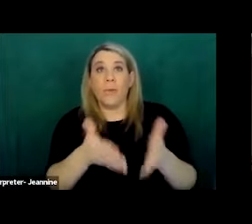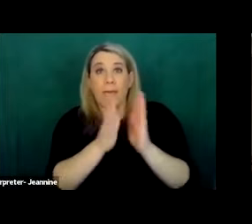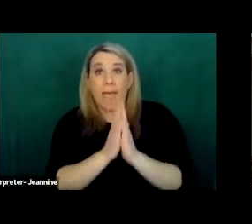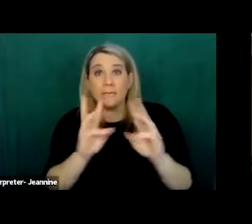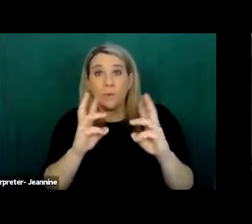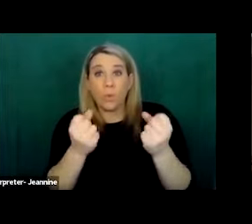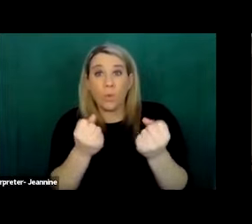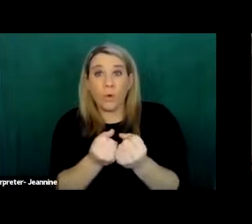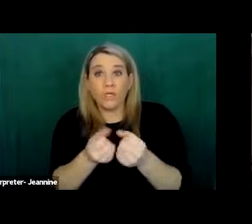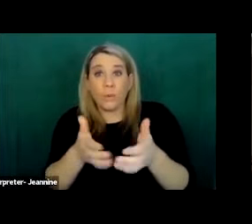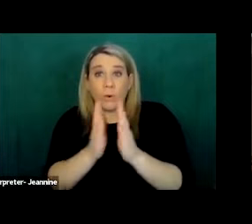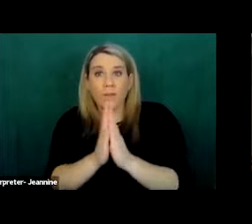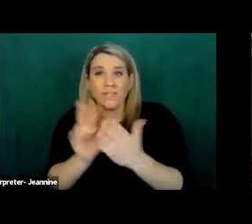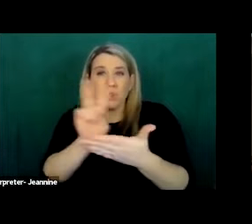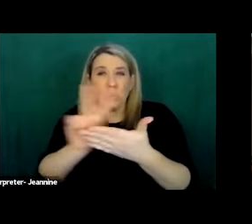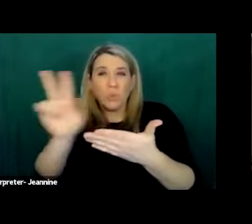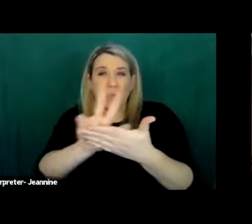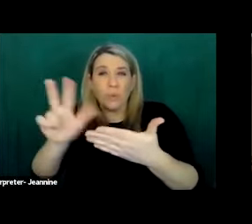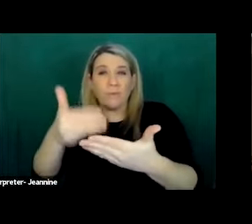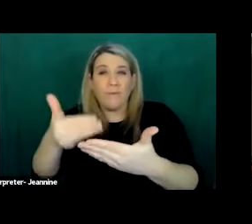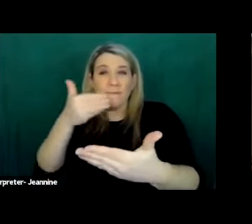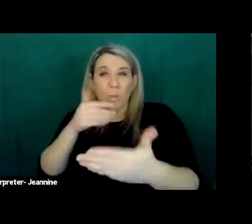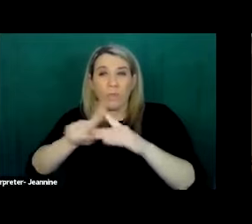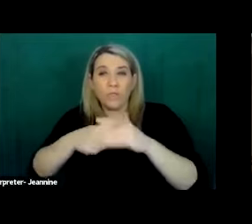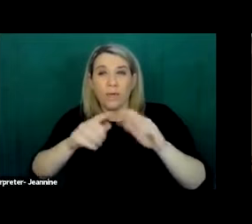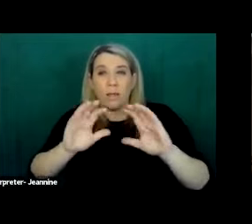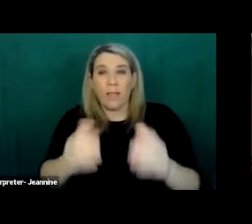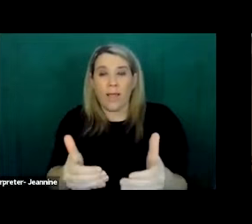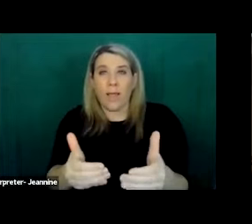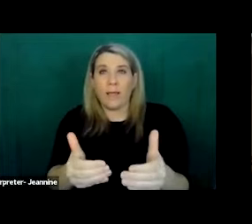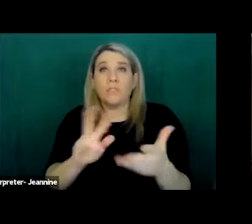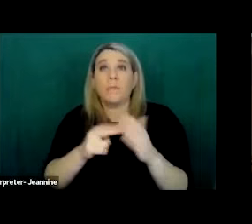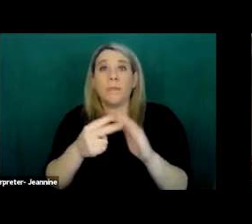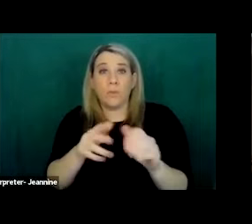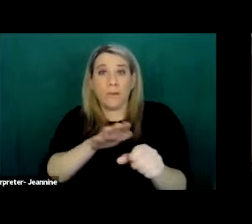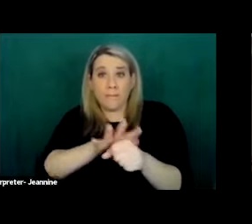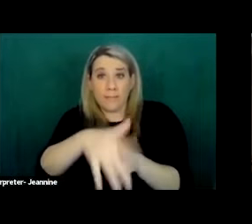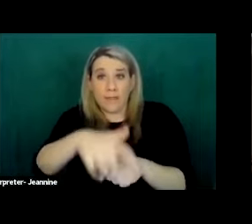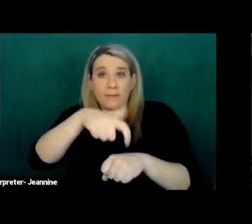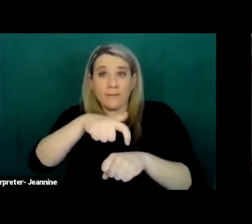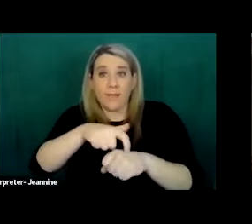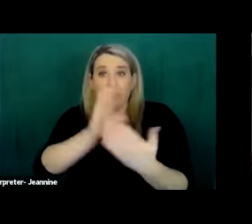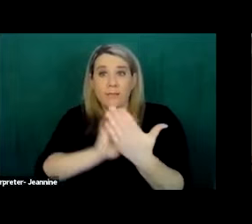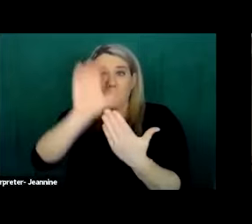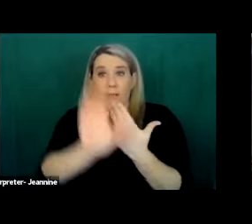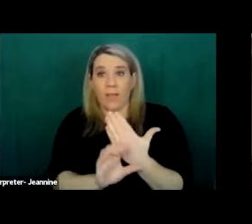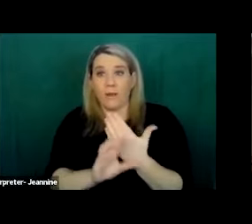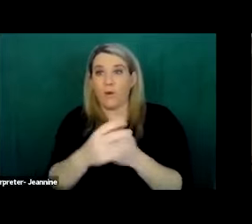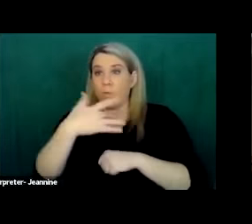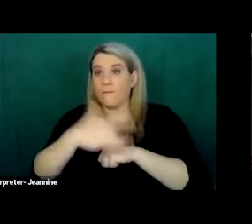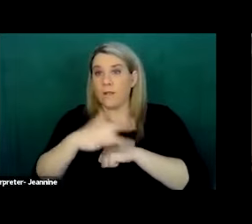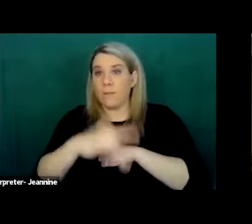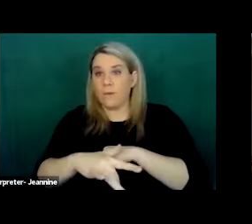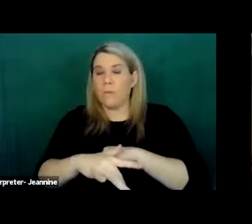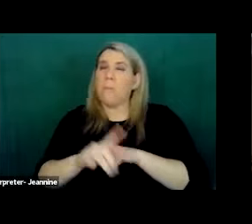2 to 3 weeks prior to us being in the classroom. That allows us to clear our calendar and make sure that we're available. But it's always nice